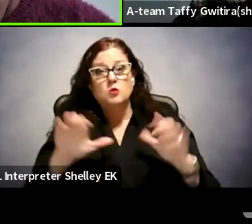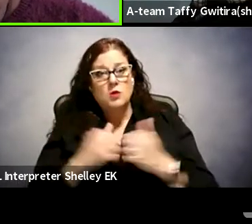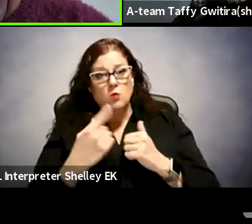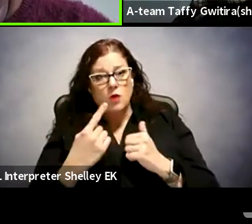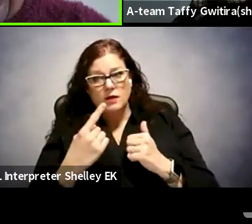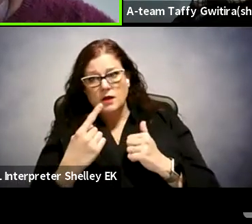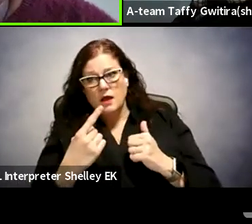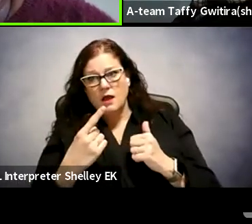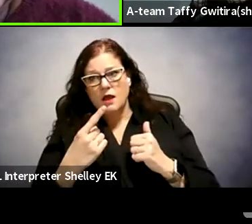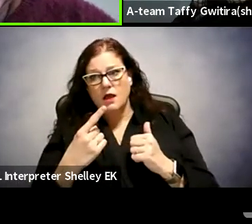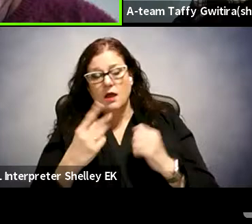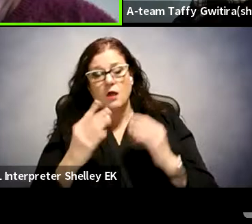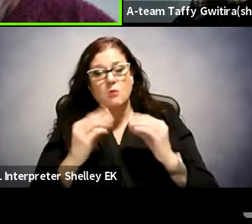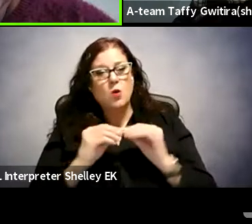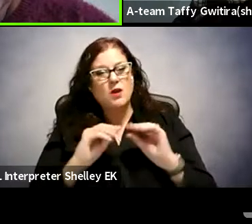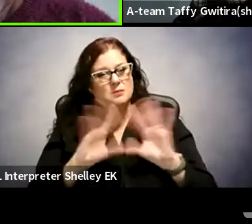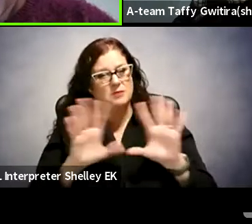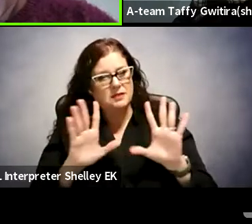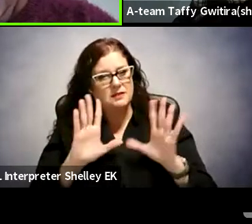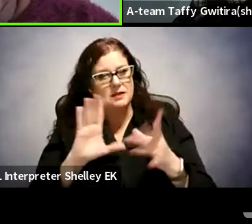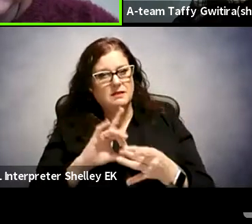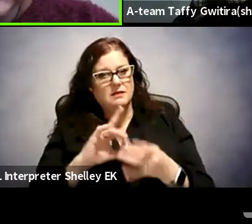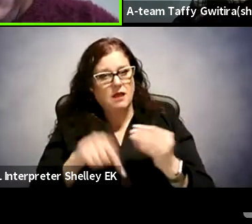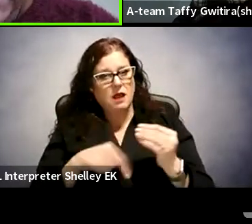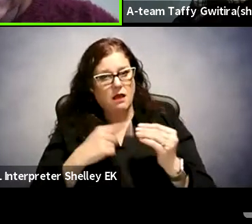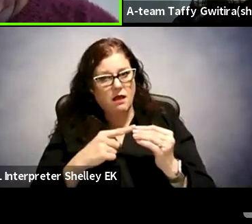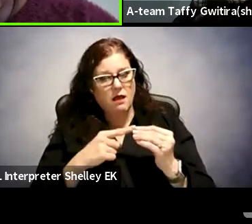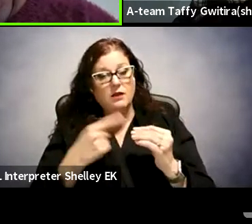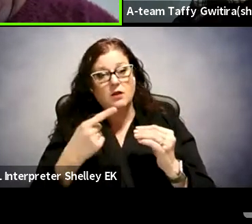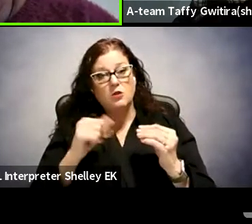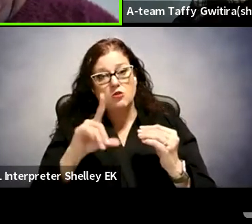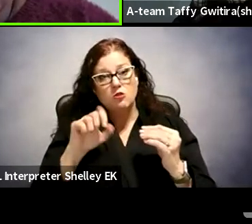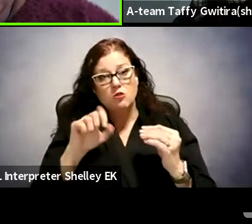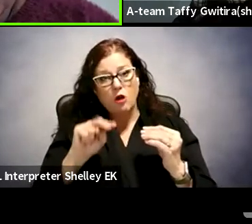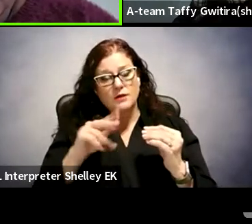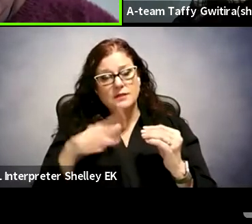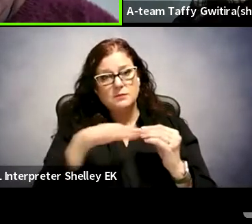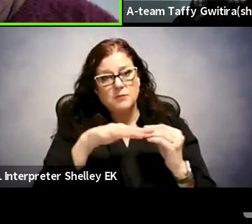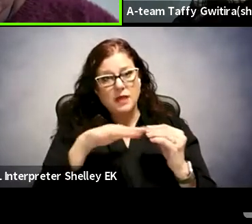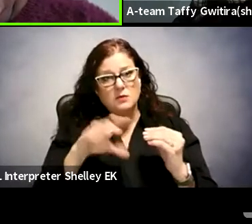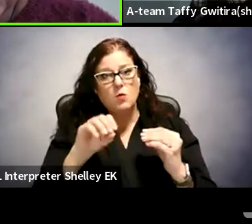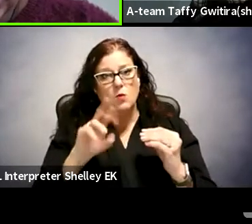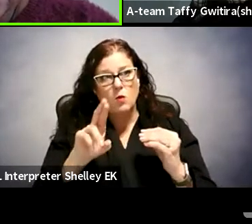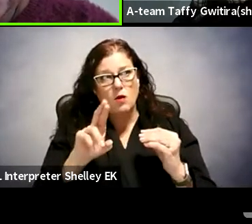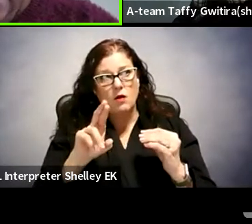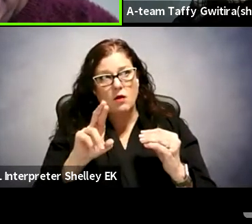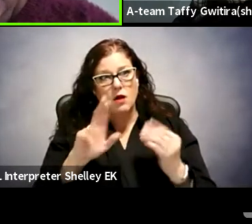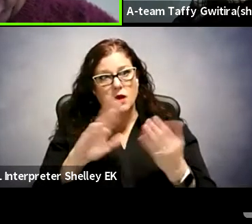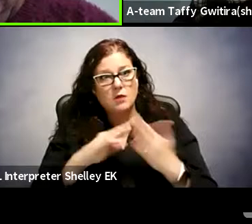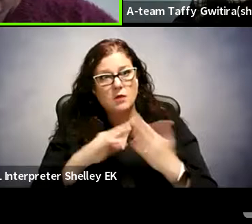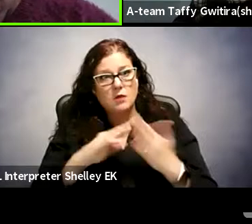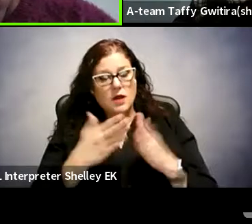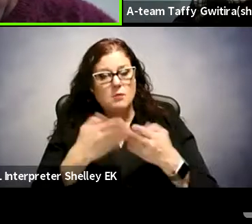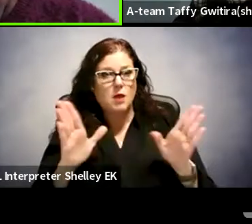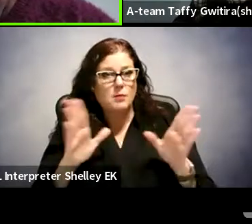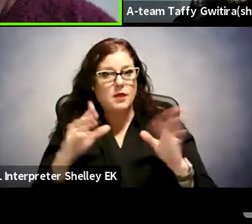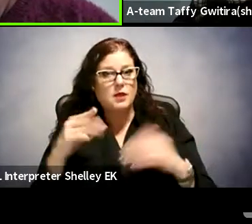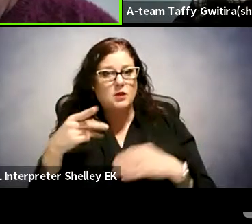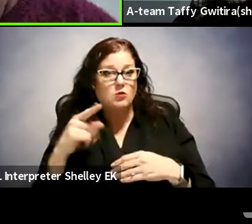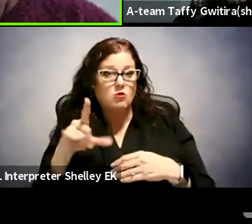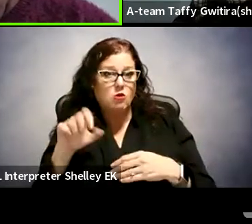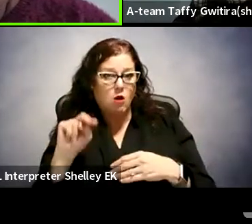one more explicitly on garden spaces or community and public garden